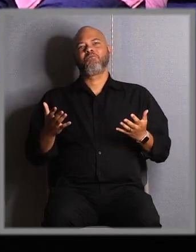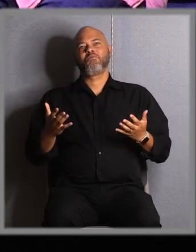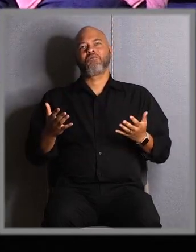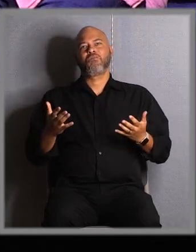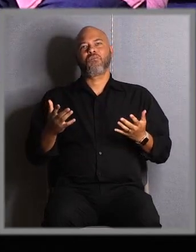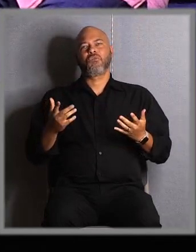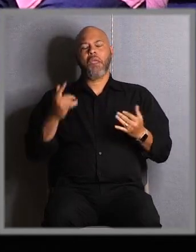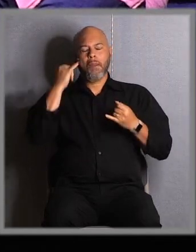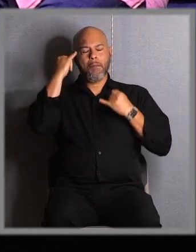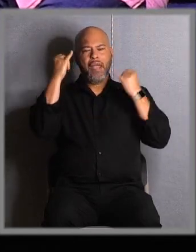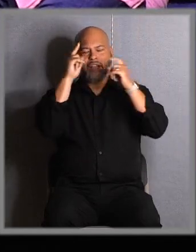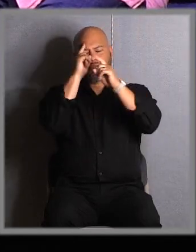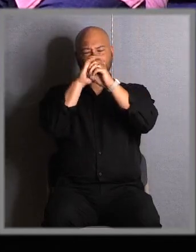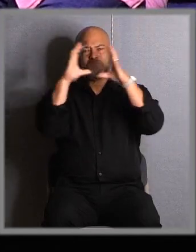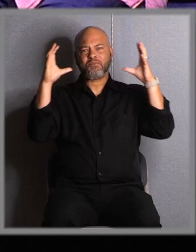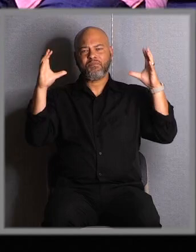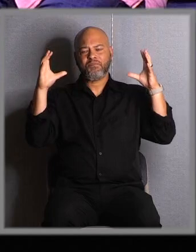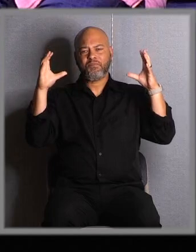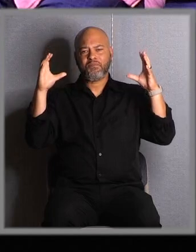imagine